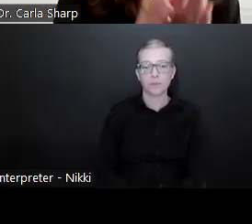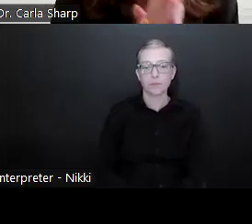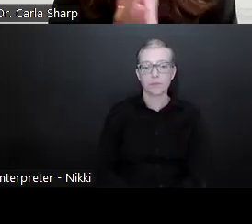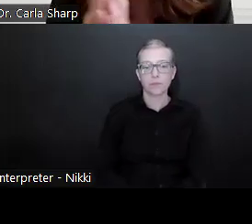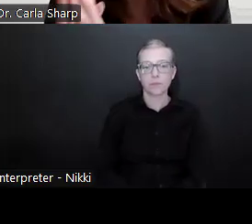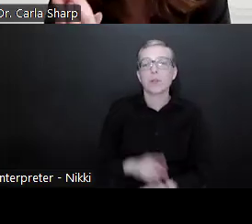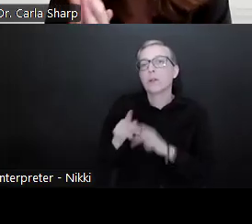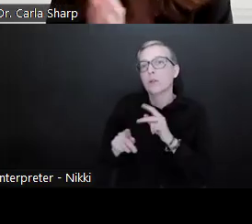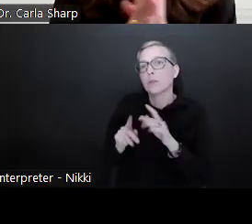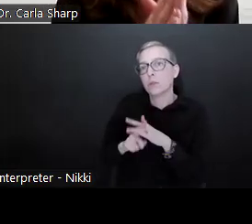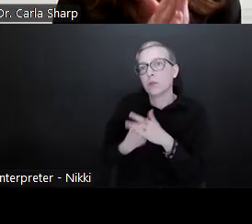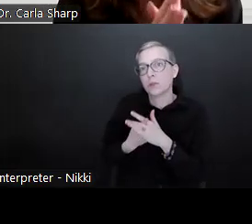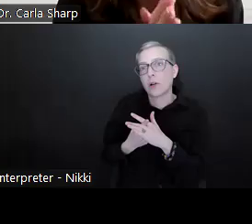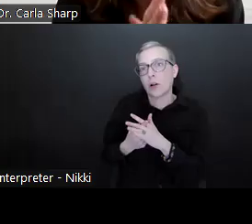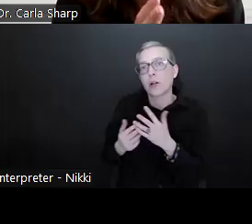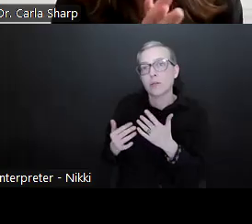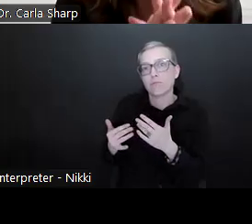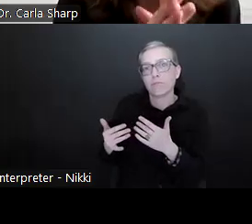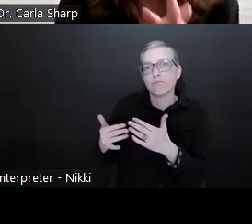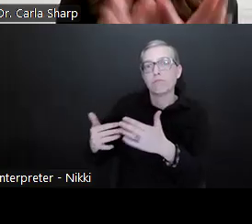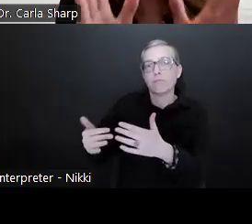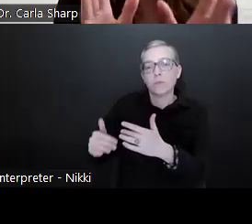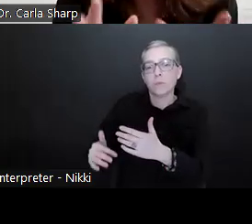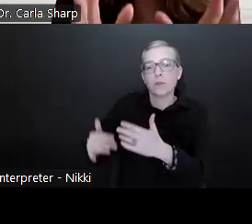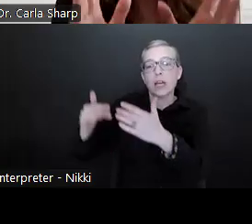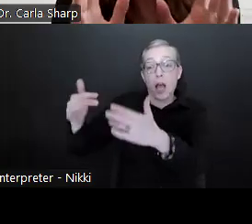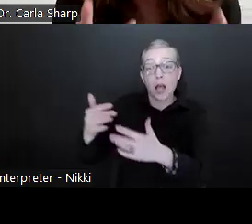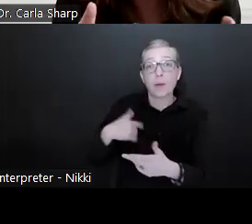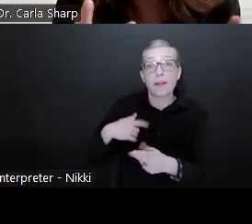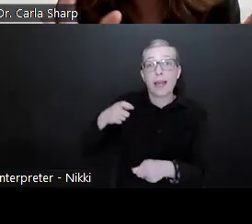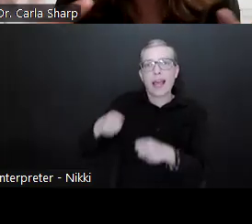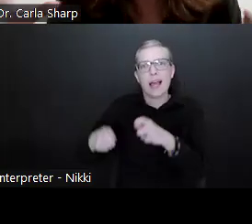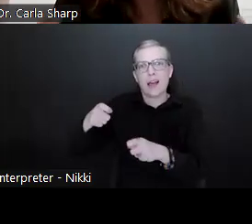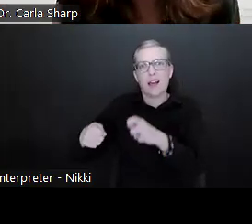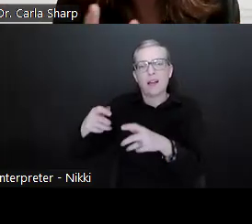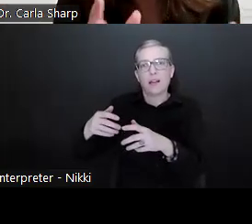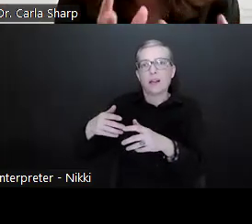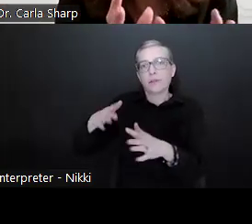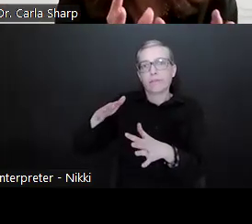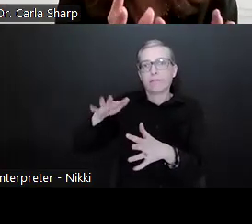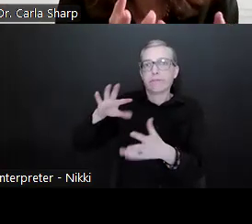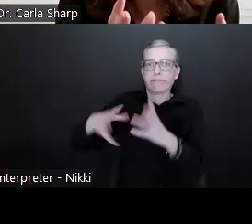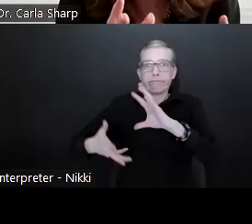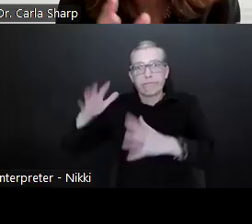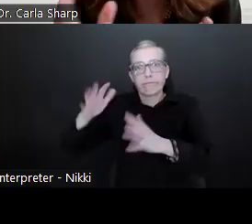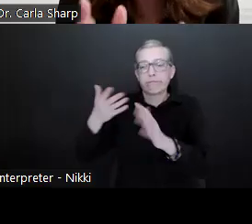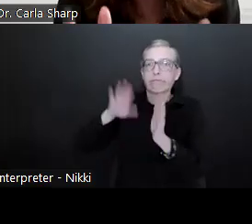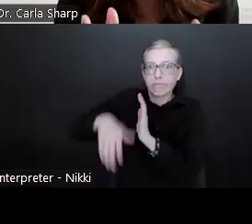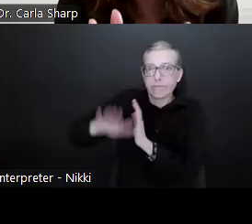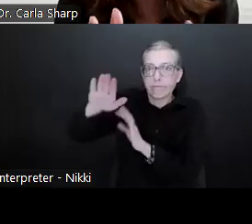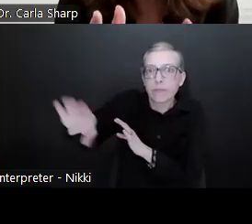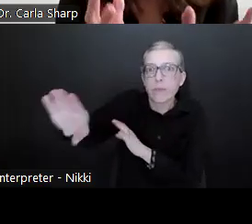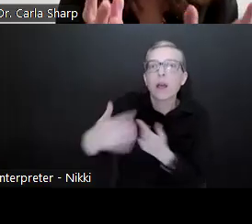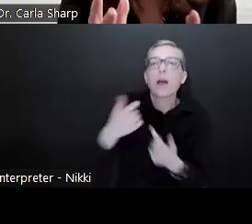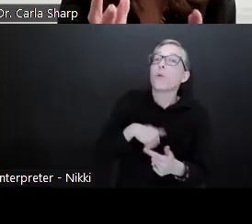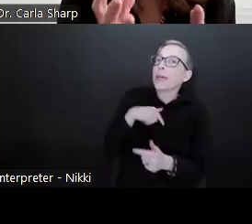their self and interpersonal functioning become more disordered, and we have to do interventions to really scaffold that personality functioning early